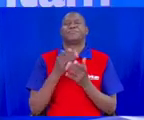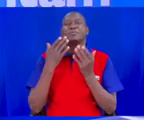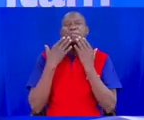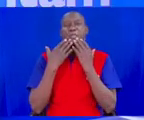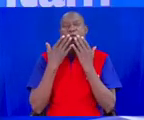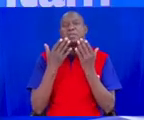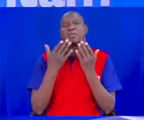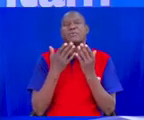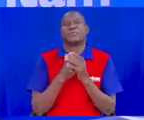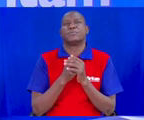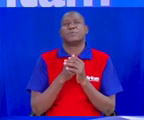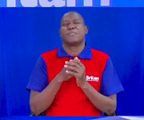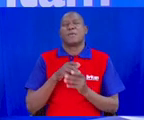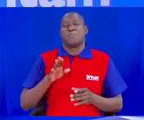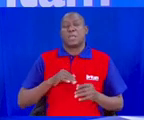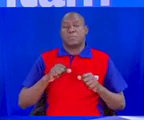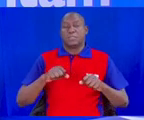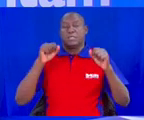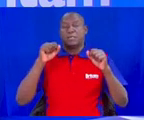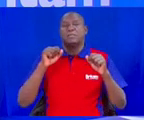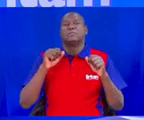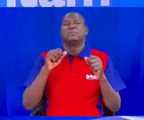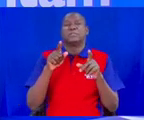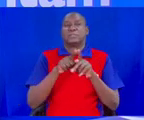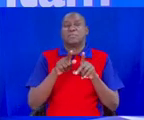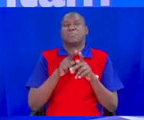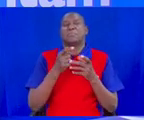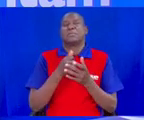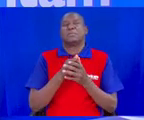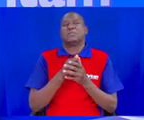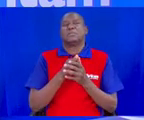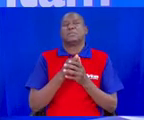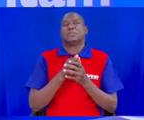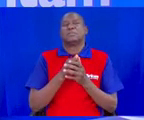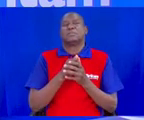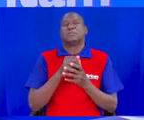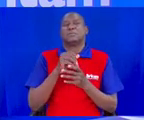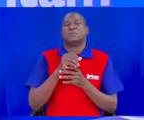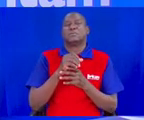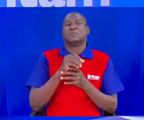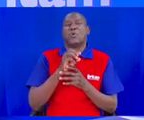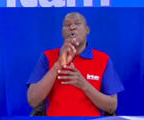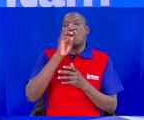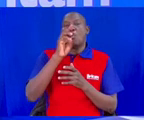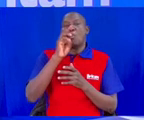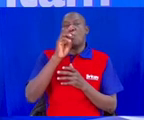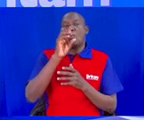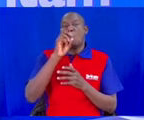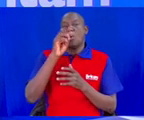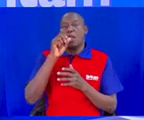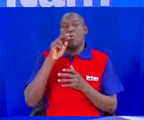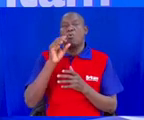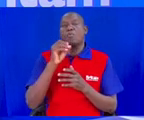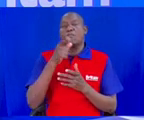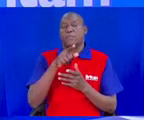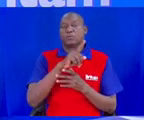Thank you very much, Madam Chair, and thank you very much, Vitalis Okumu Owino, for that question.